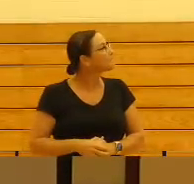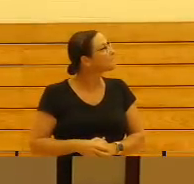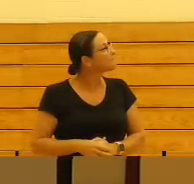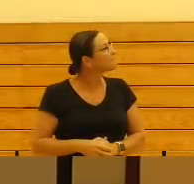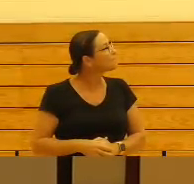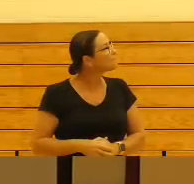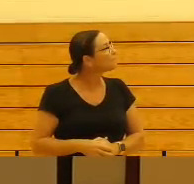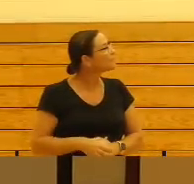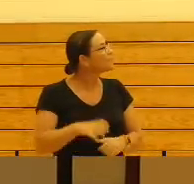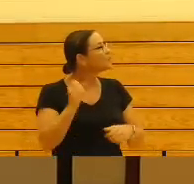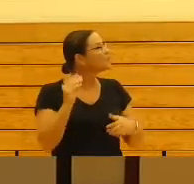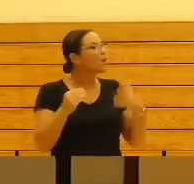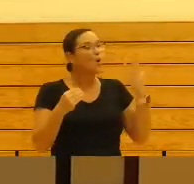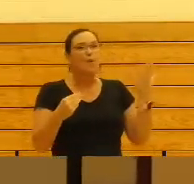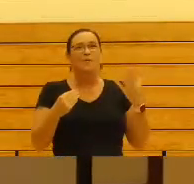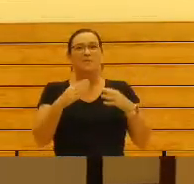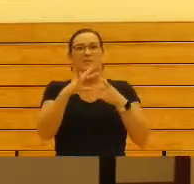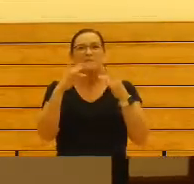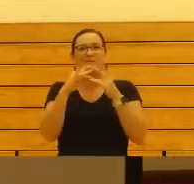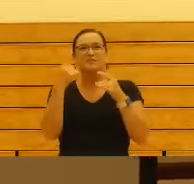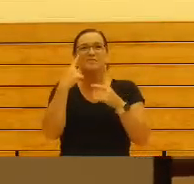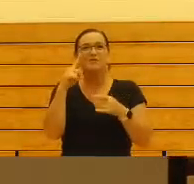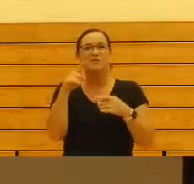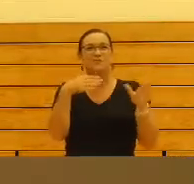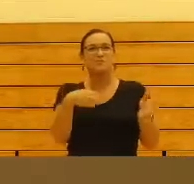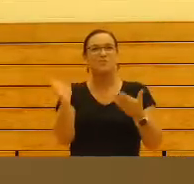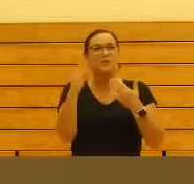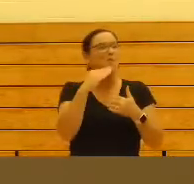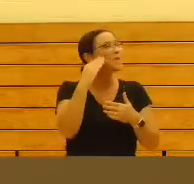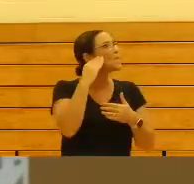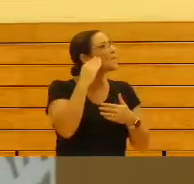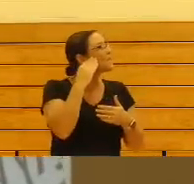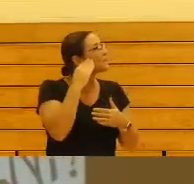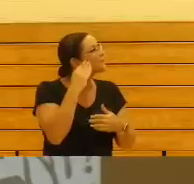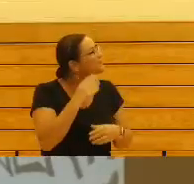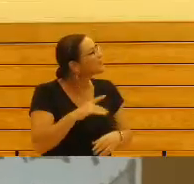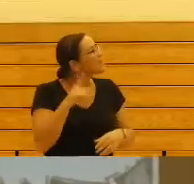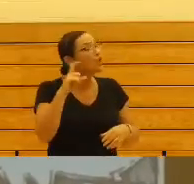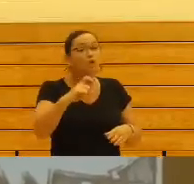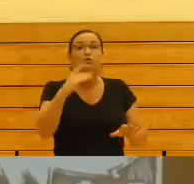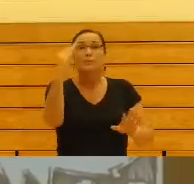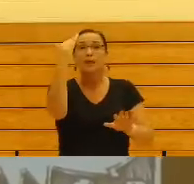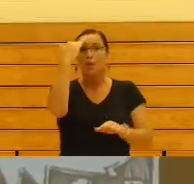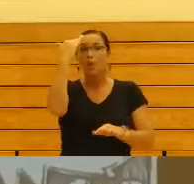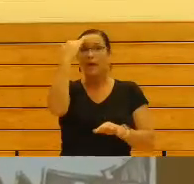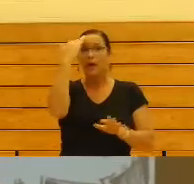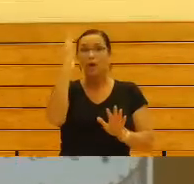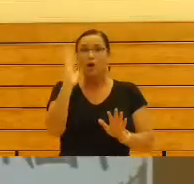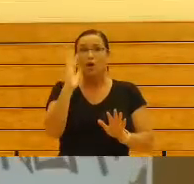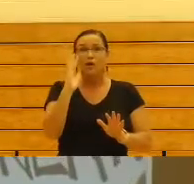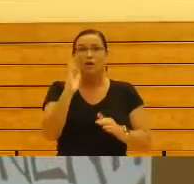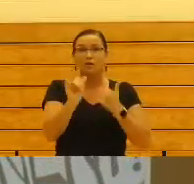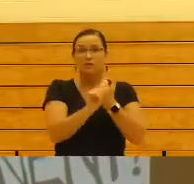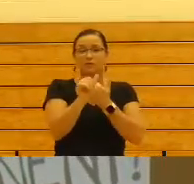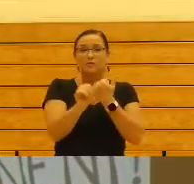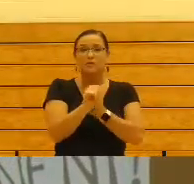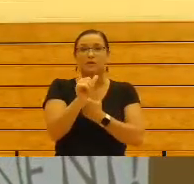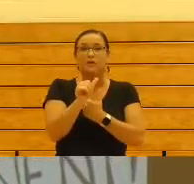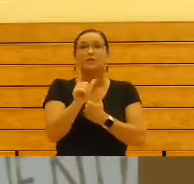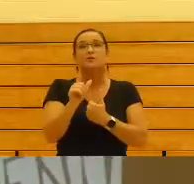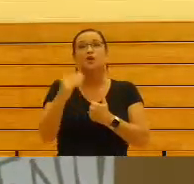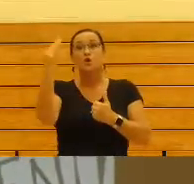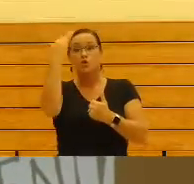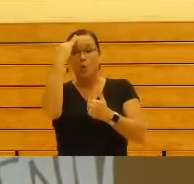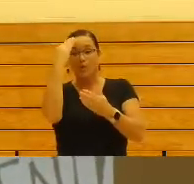So the take-home message is you should stay aware. You should be aware of the hazards. Stay